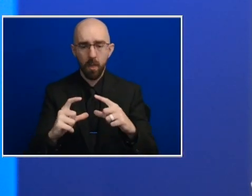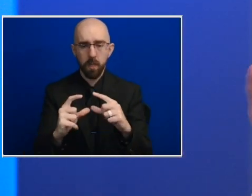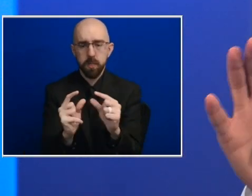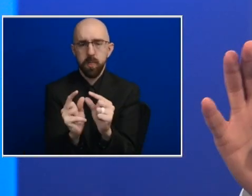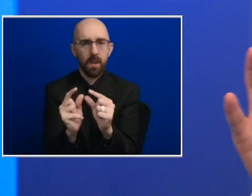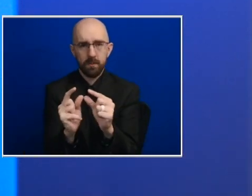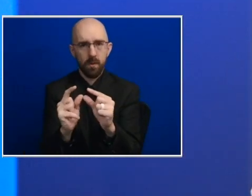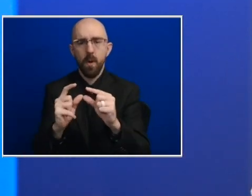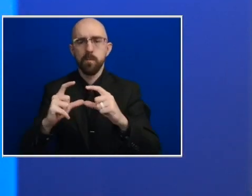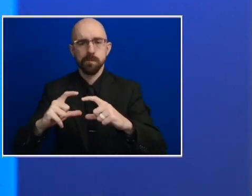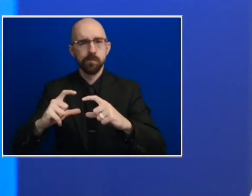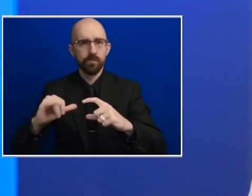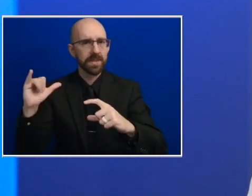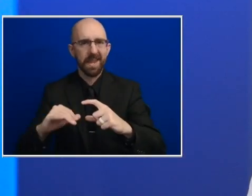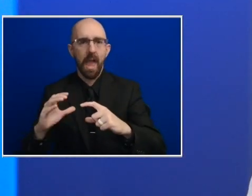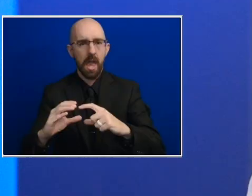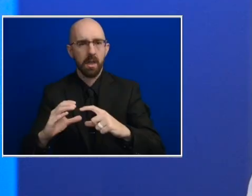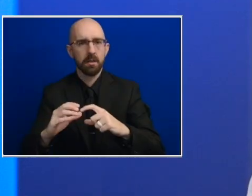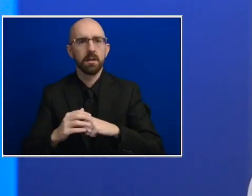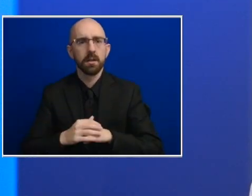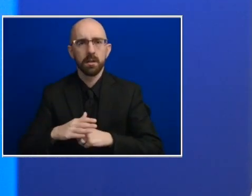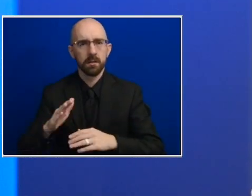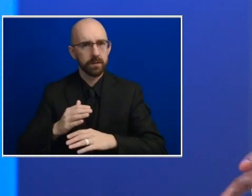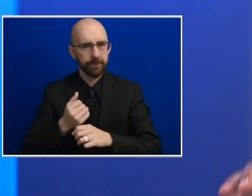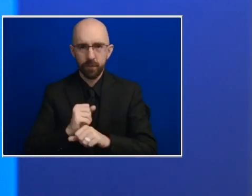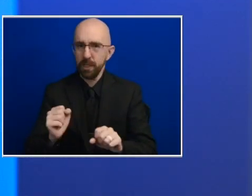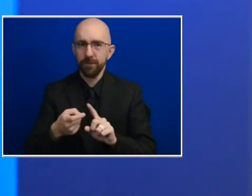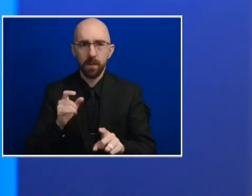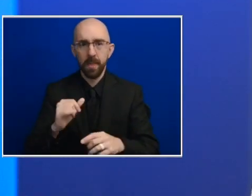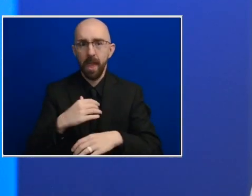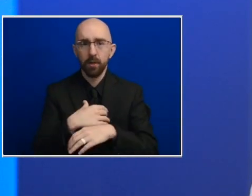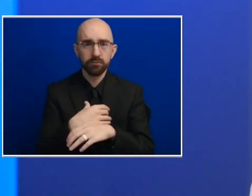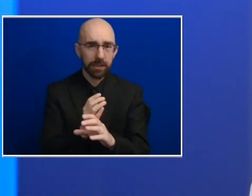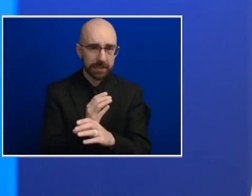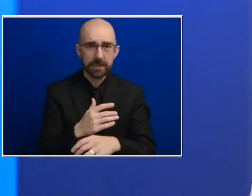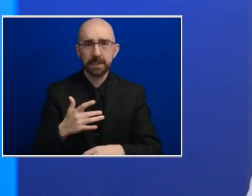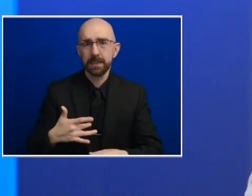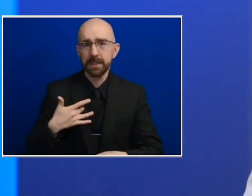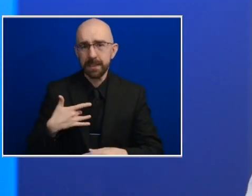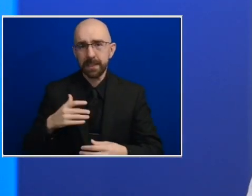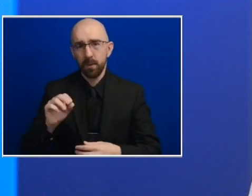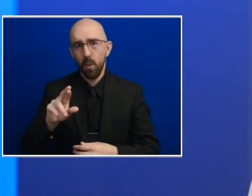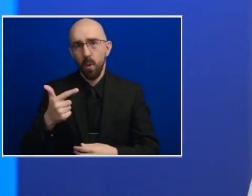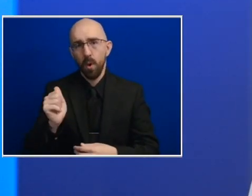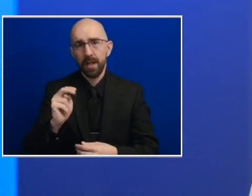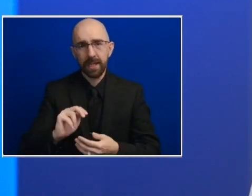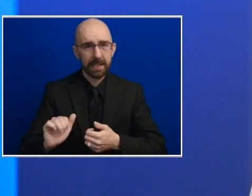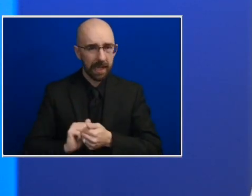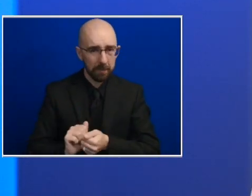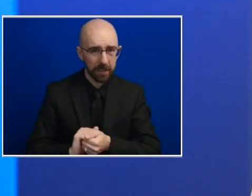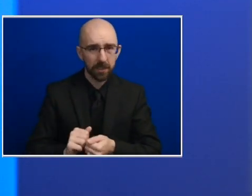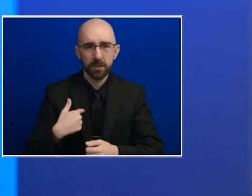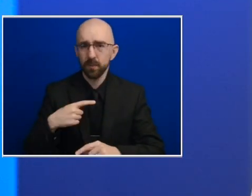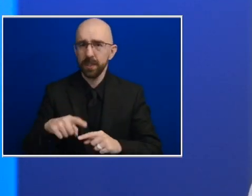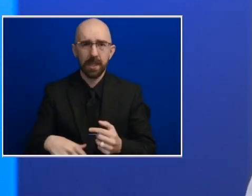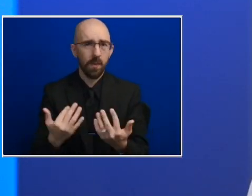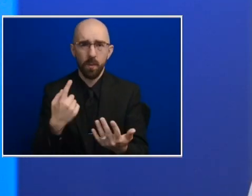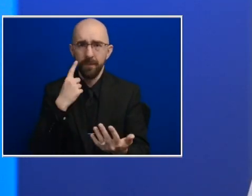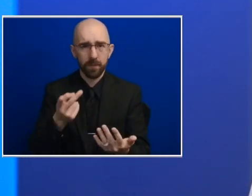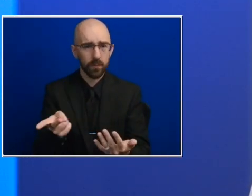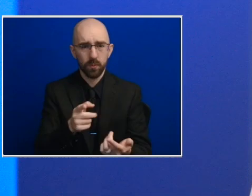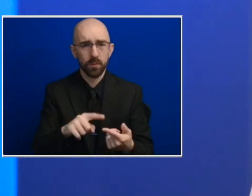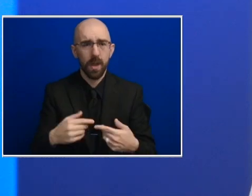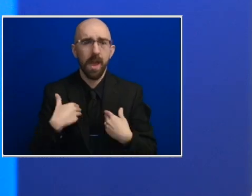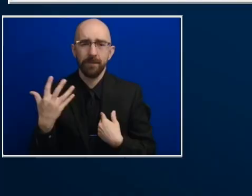be freed from this sickle pain crisis, this organ damage. We can't wait for you guys to have a beautiful